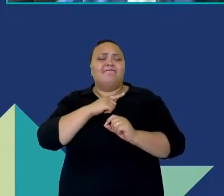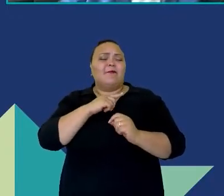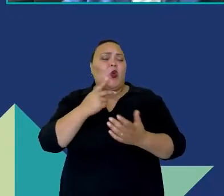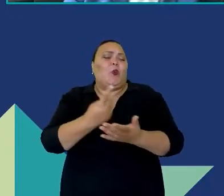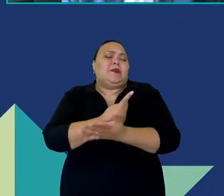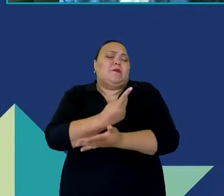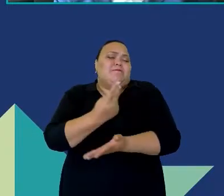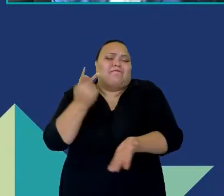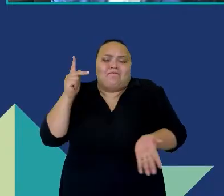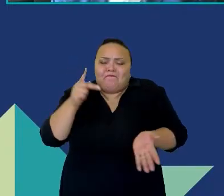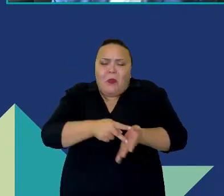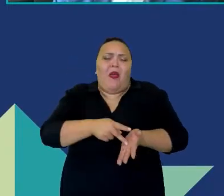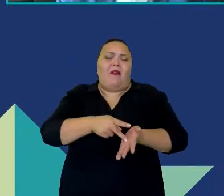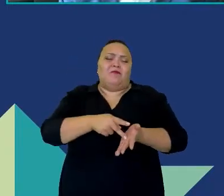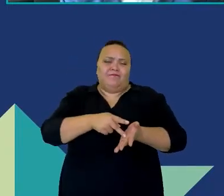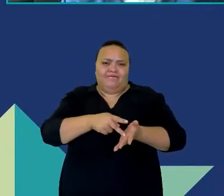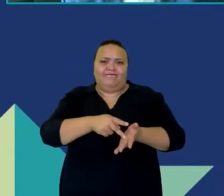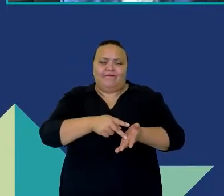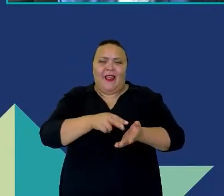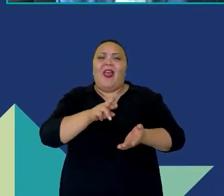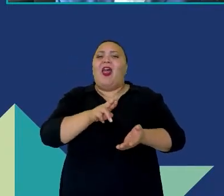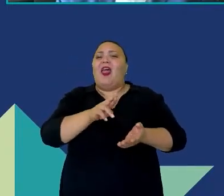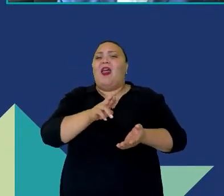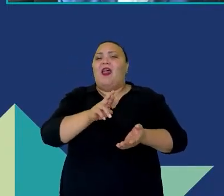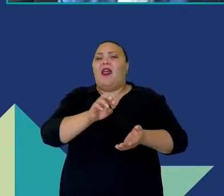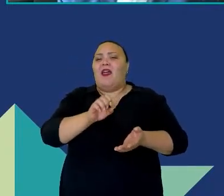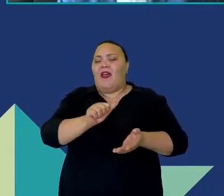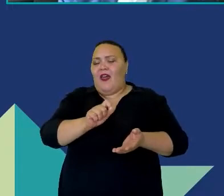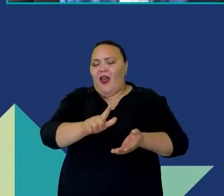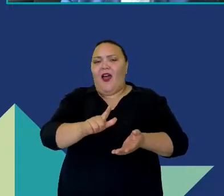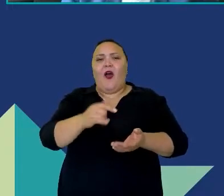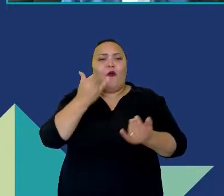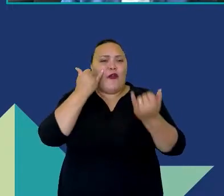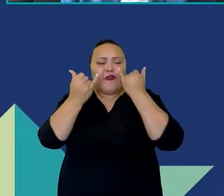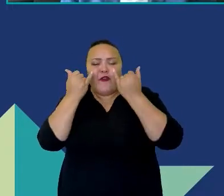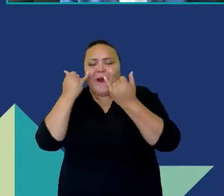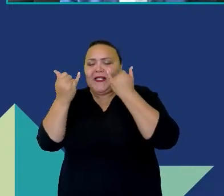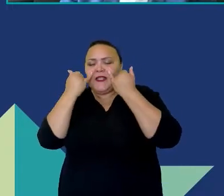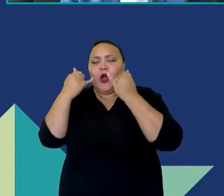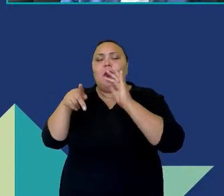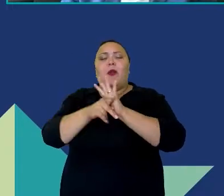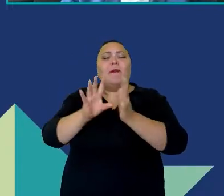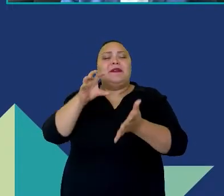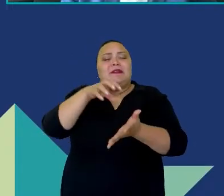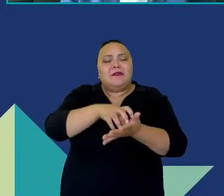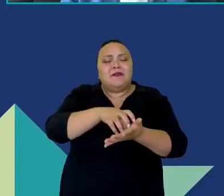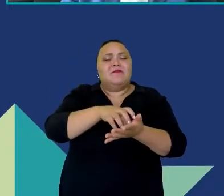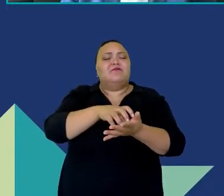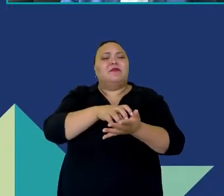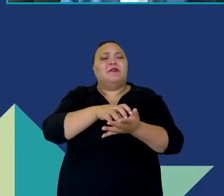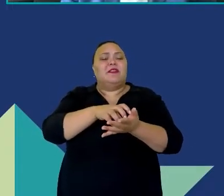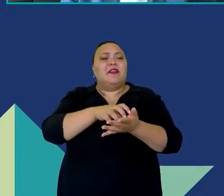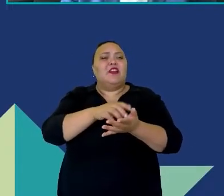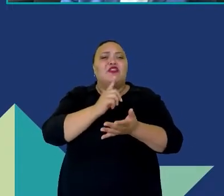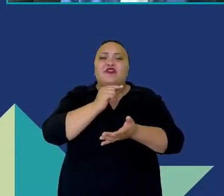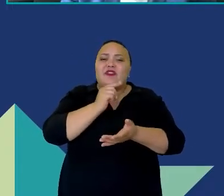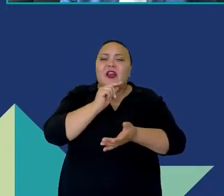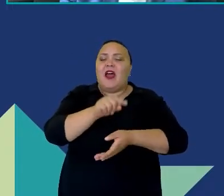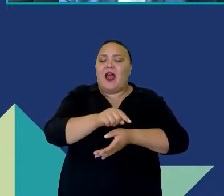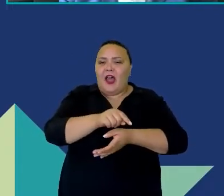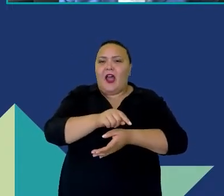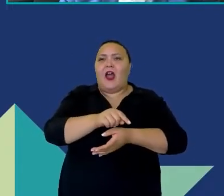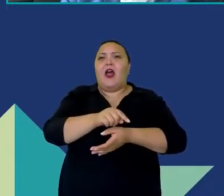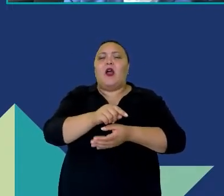data centers, surface water, monitoring seepage, operational controls, water balances, technologies, and